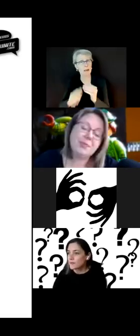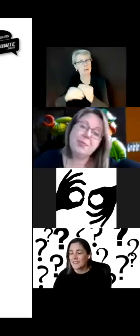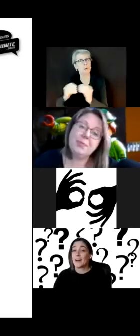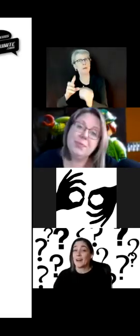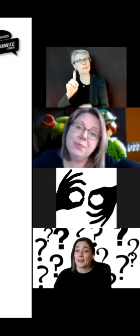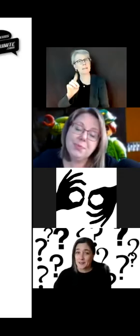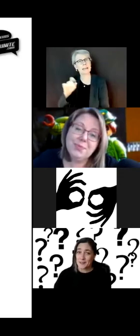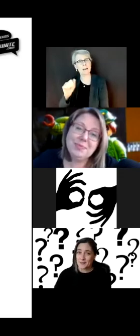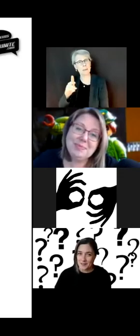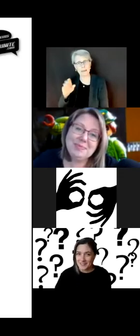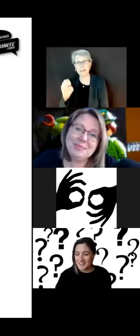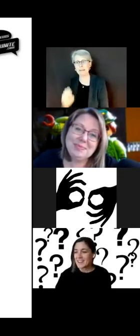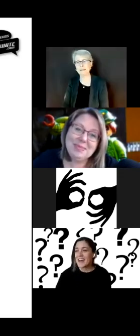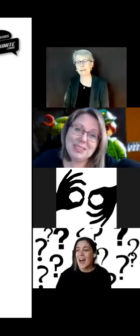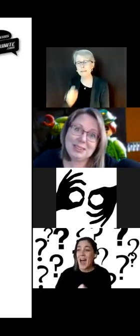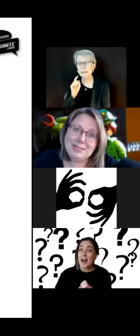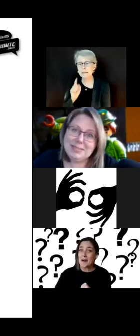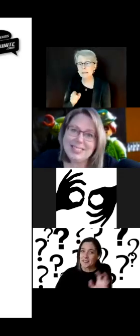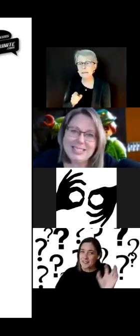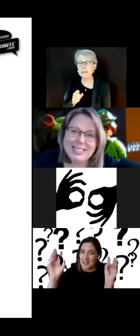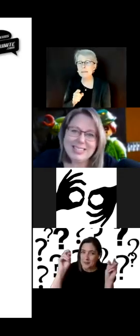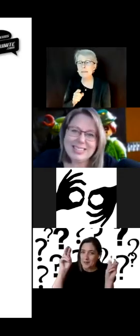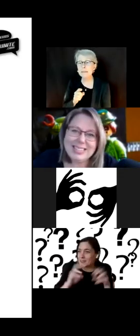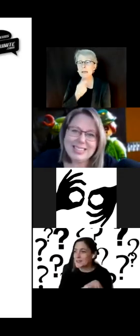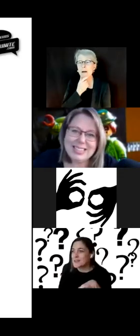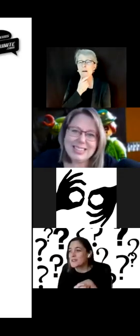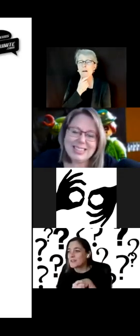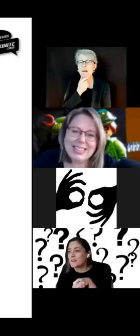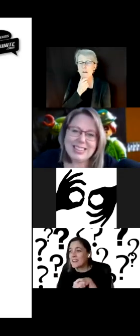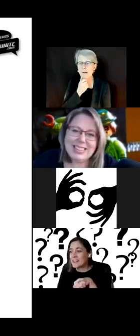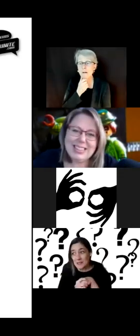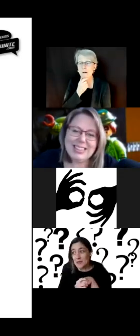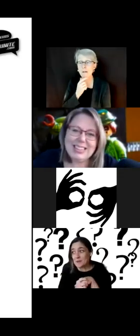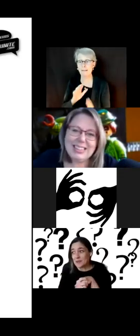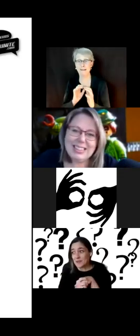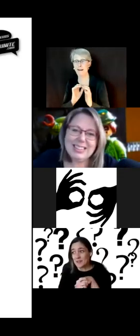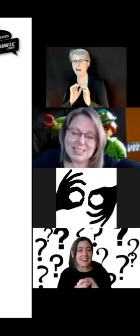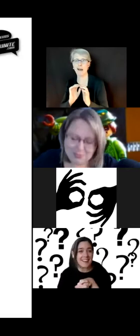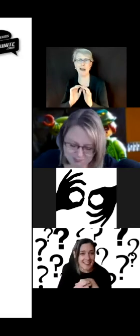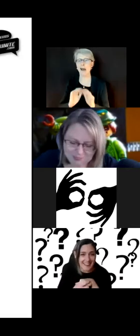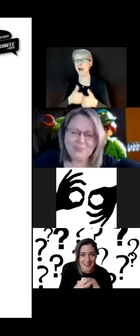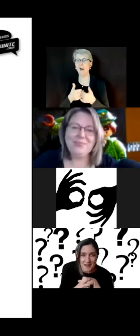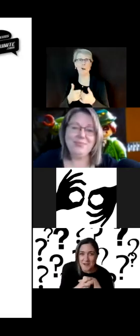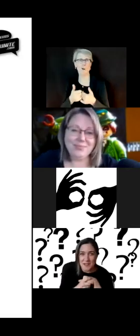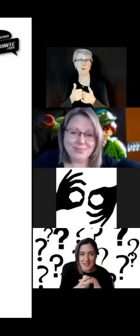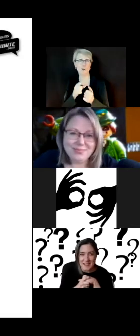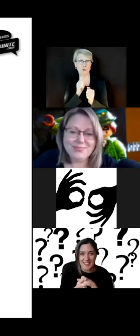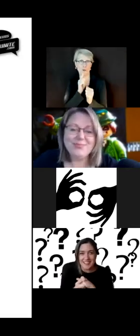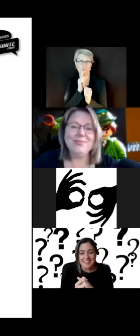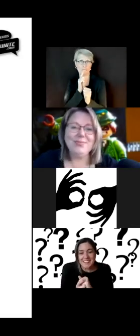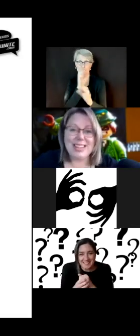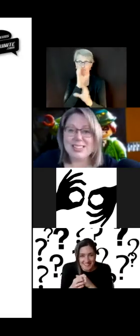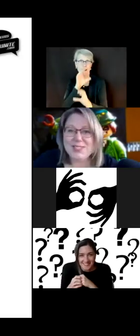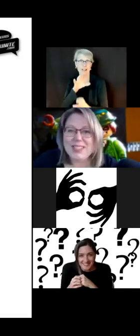one. Haha, this is a fun one. Uh-oh. How, in capital letters, do you find these keywords? Can you be more